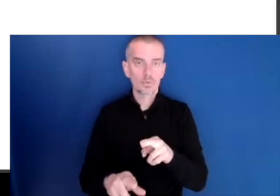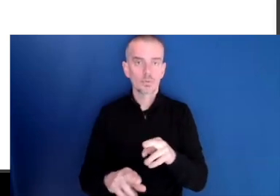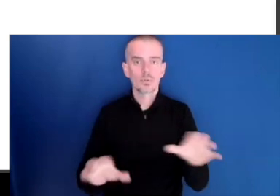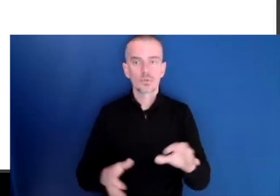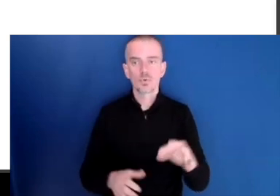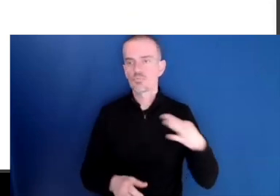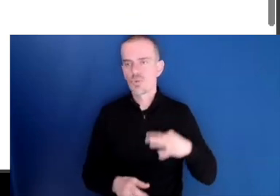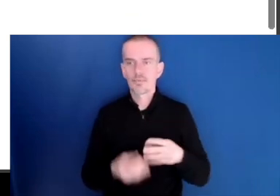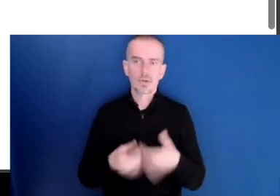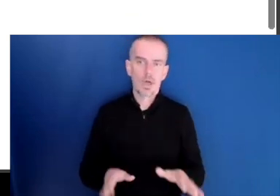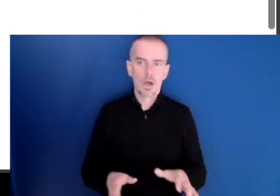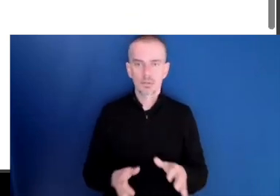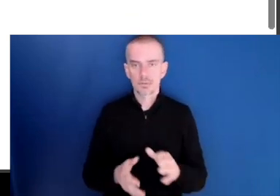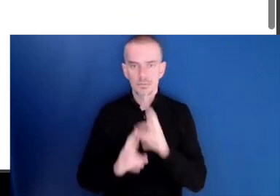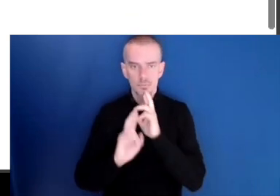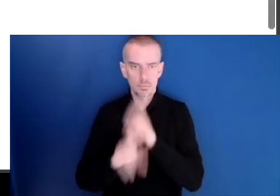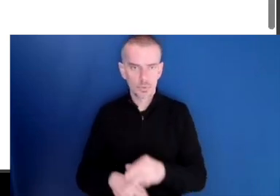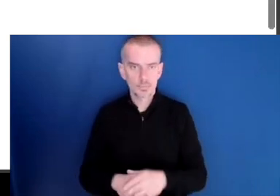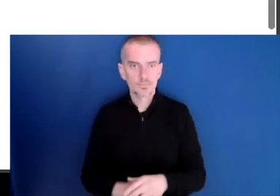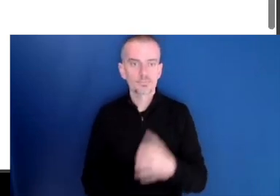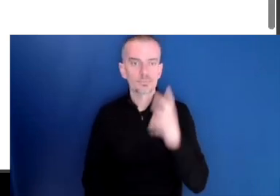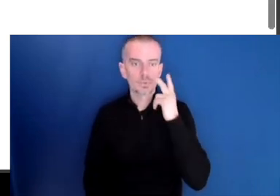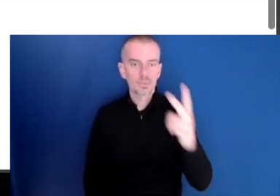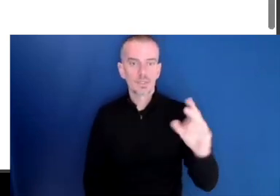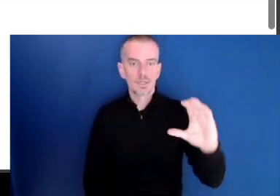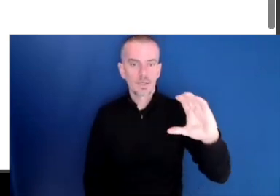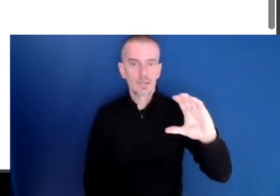month, what we'll see is this capital expenditures